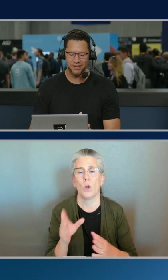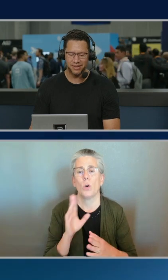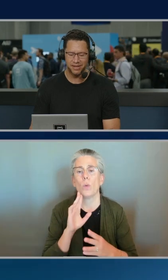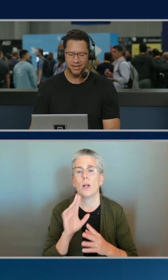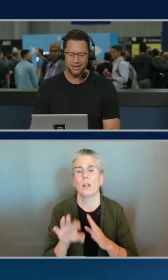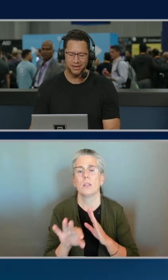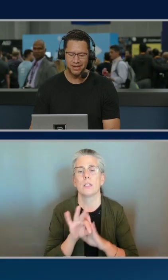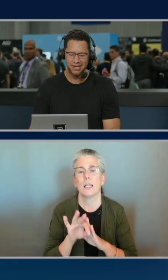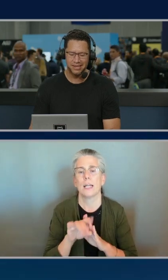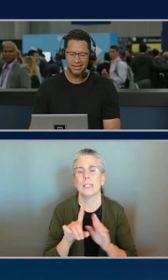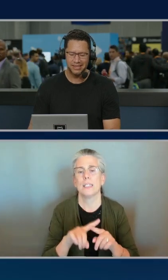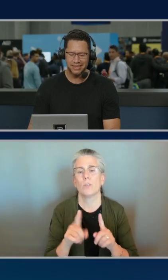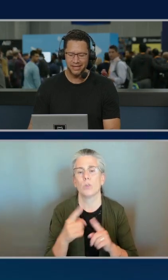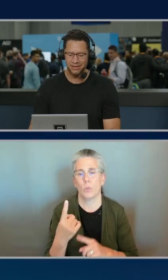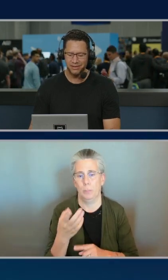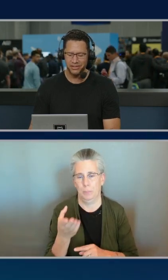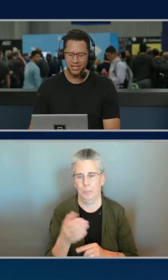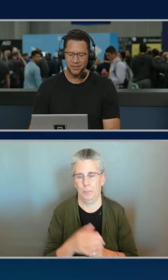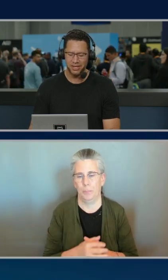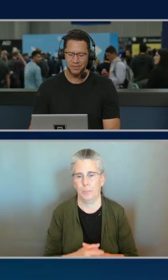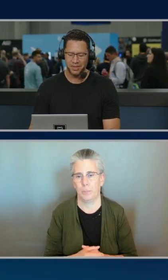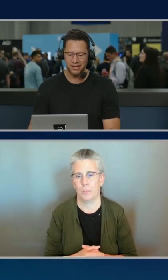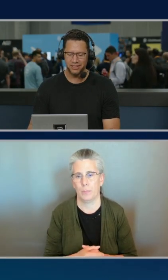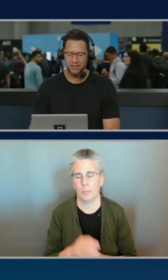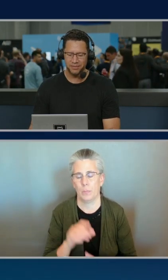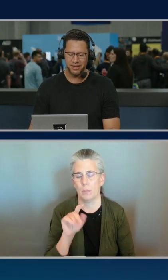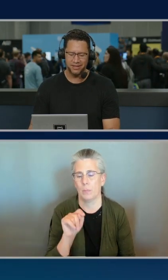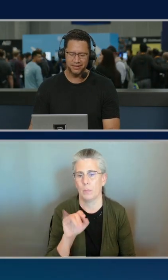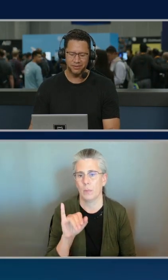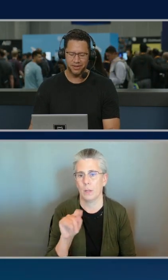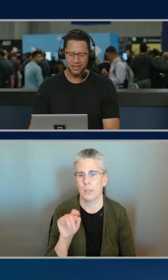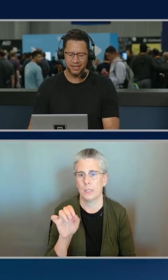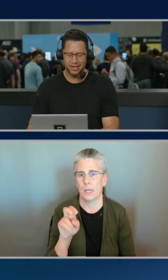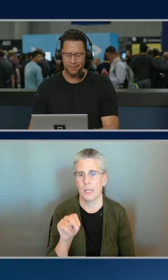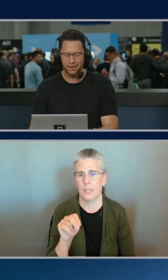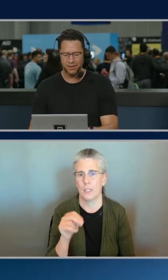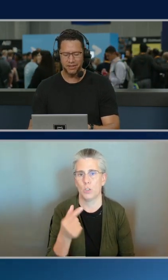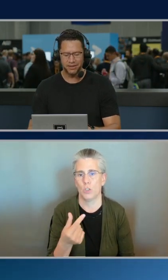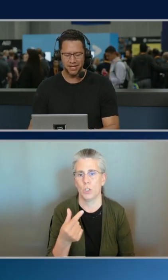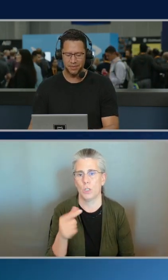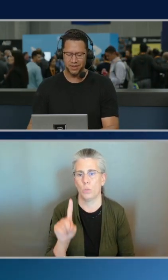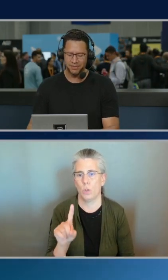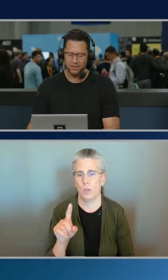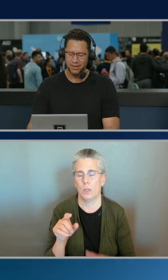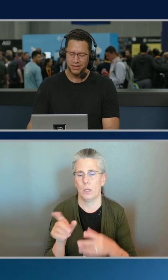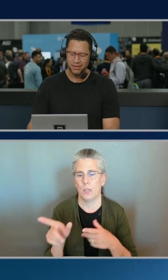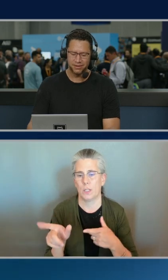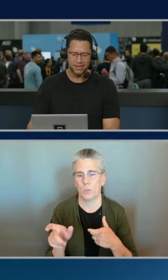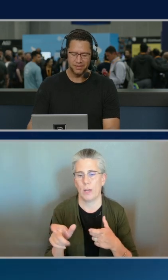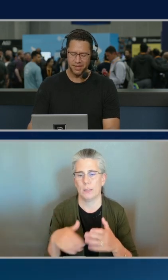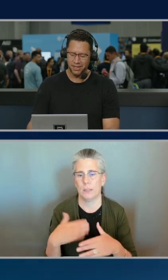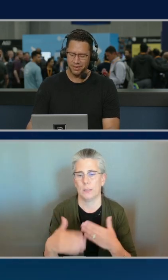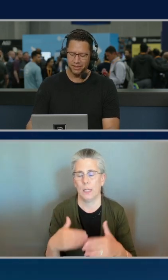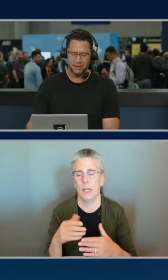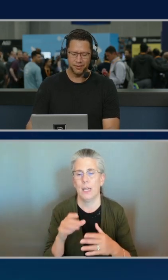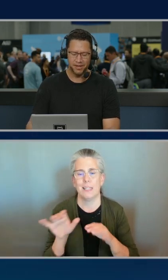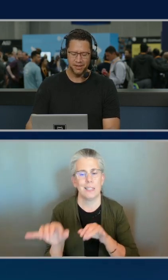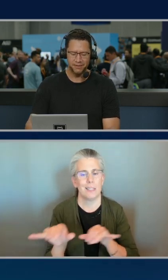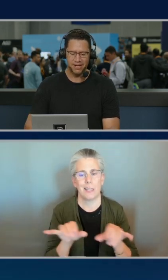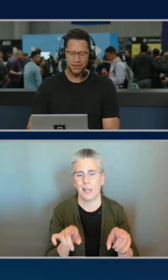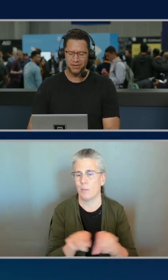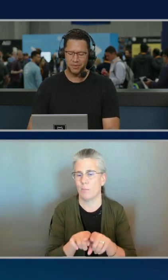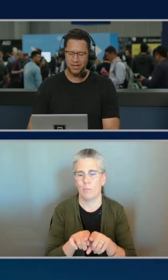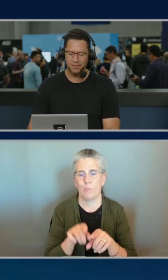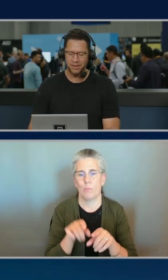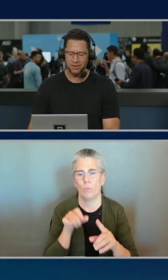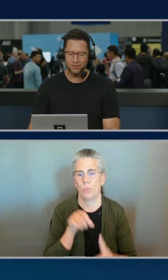say Amazon Titan G1 Express just because I want to click that. I'm going to do the same prompt. Same thing. I'm going to get rid of